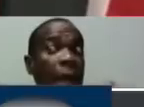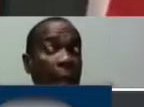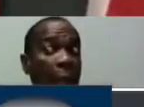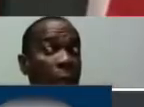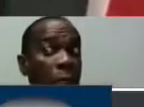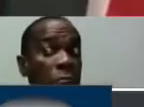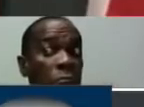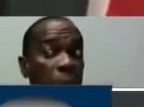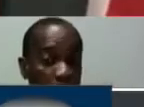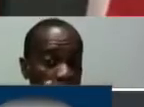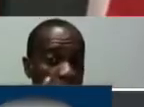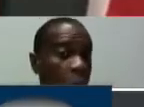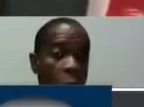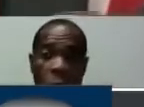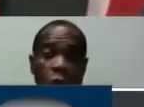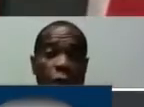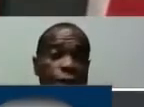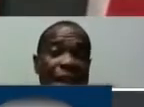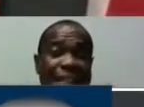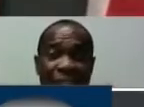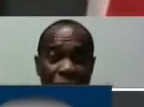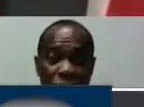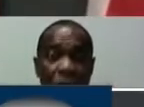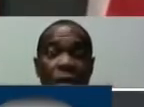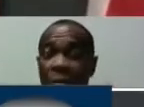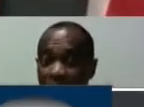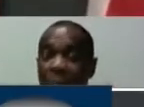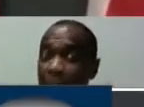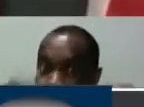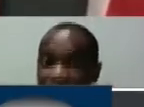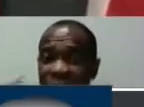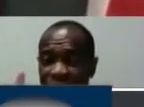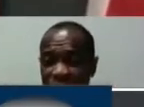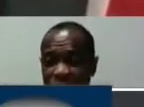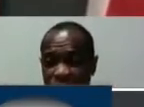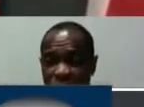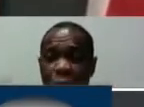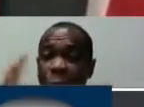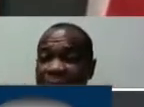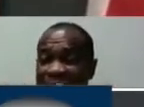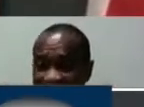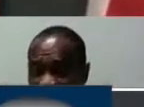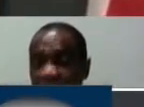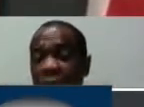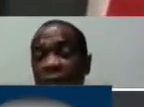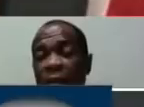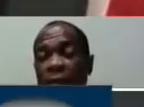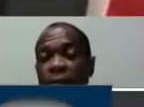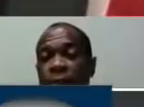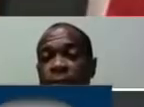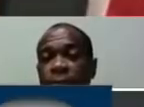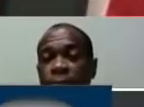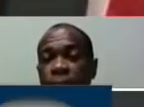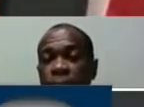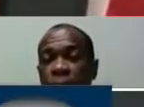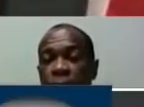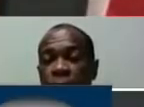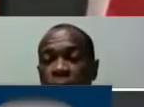polio, I need not tell you what the outcome was or is. And the population